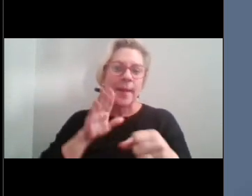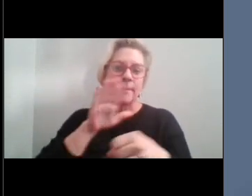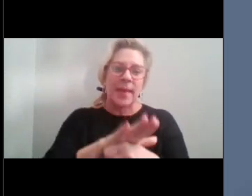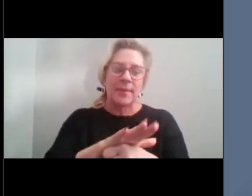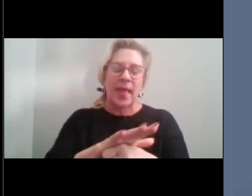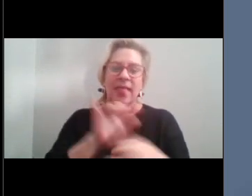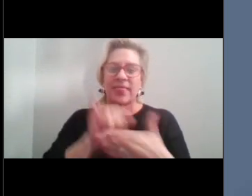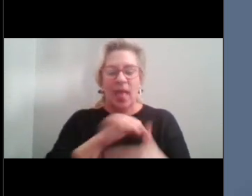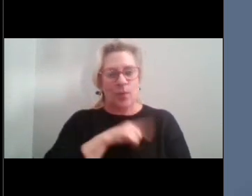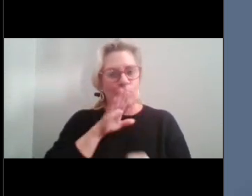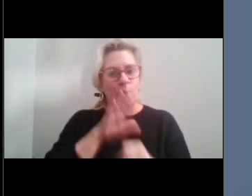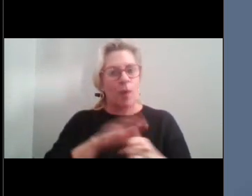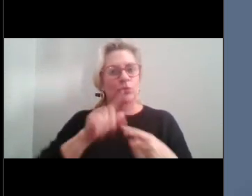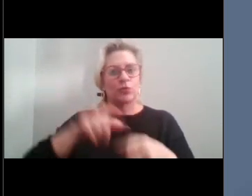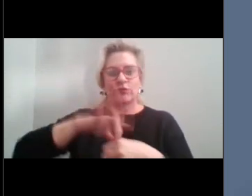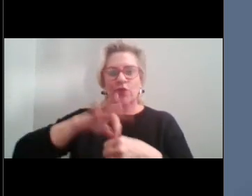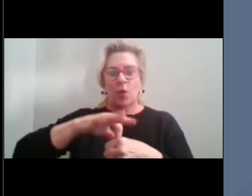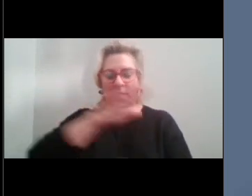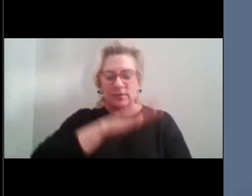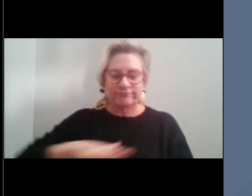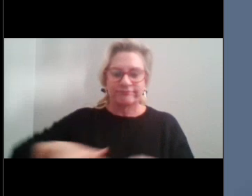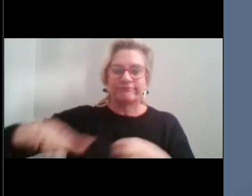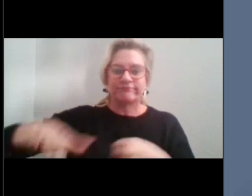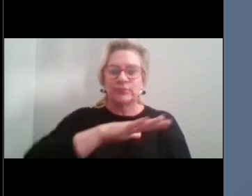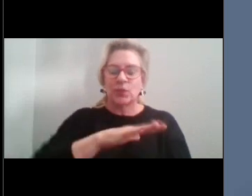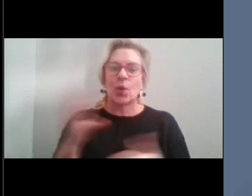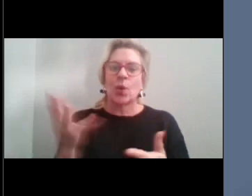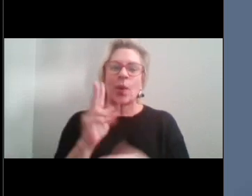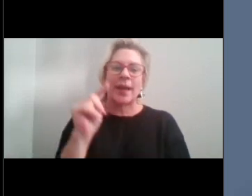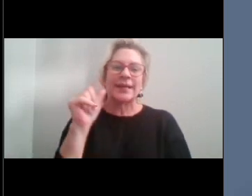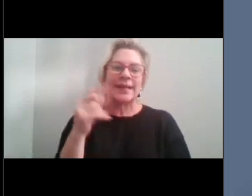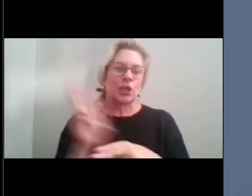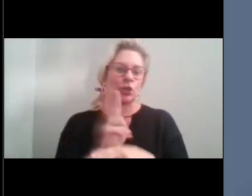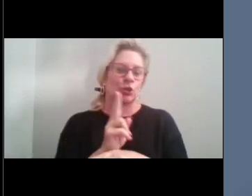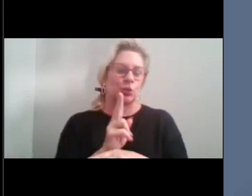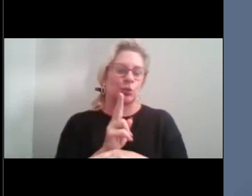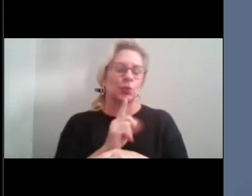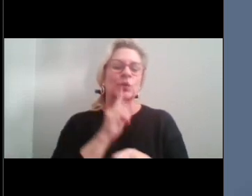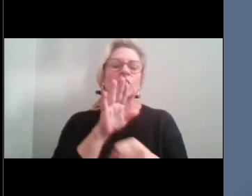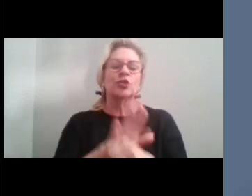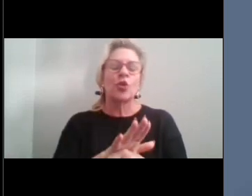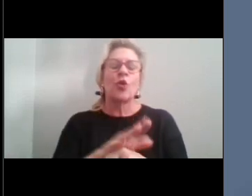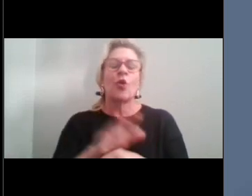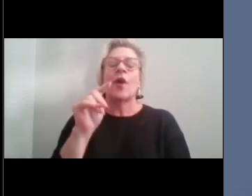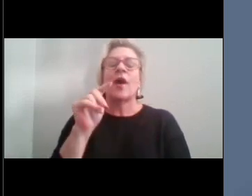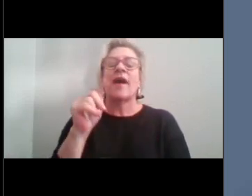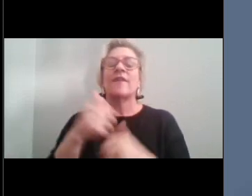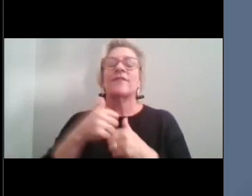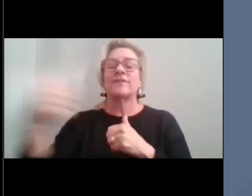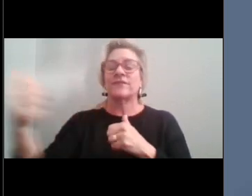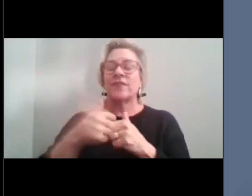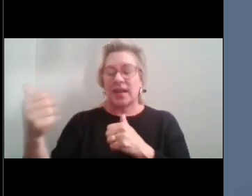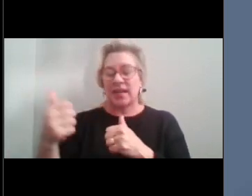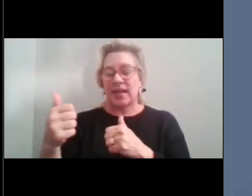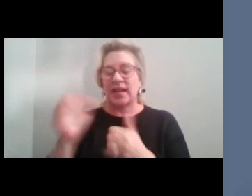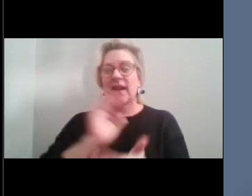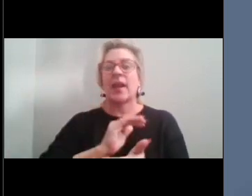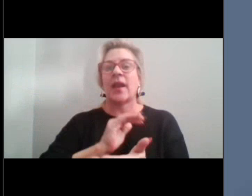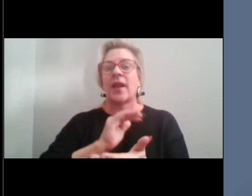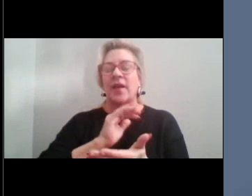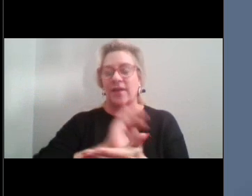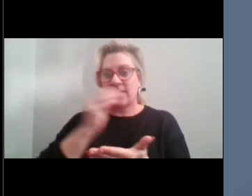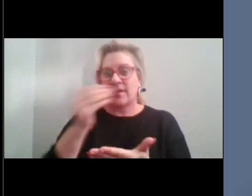voters through our local dedicated sales tax measures, ensuring transportation funding is available for local transportation projects